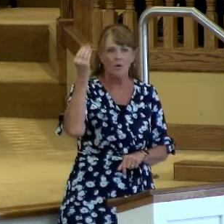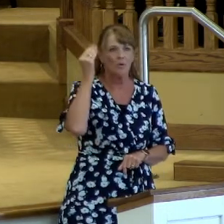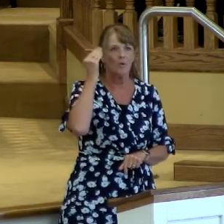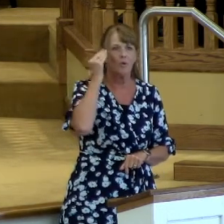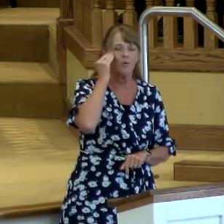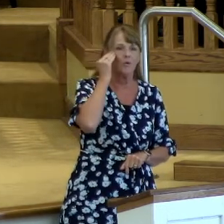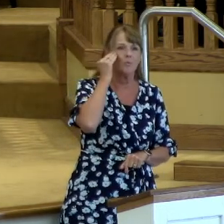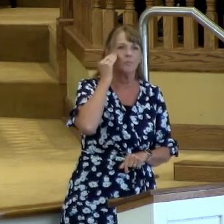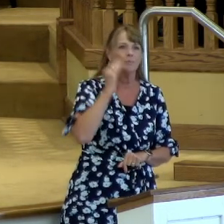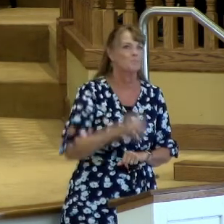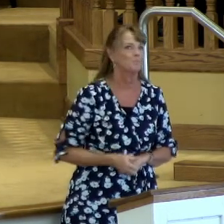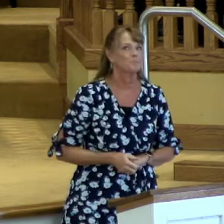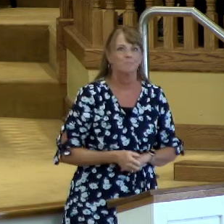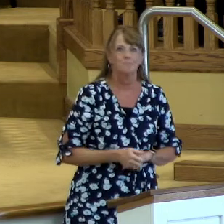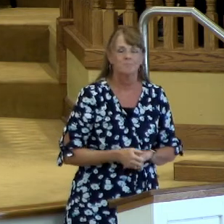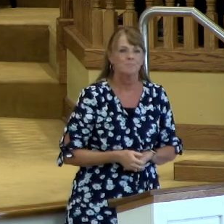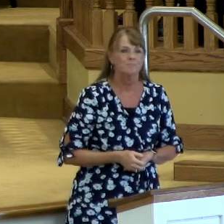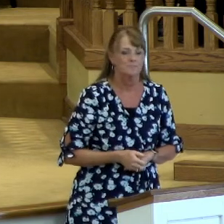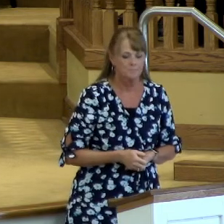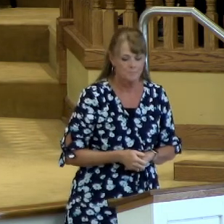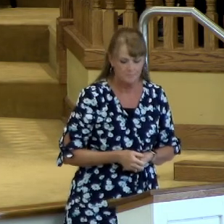home.